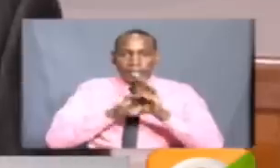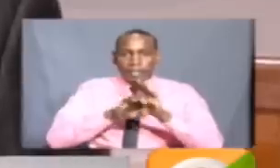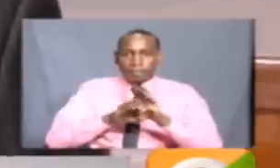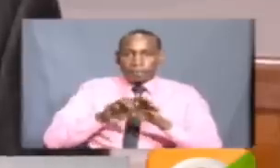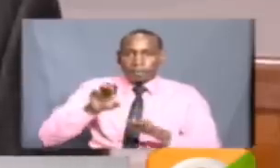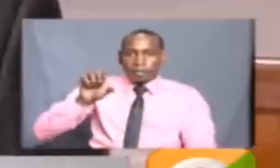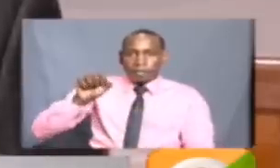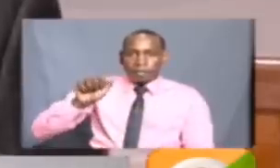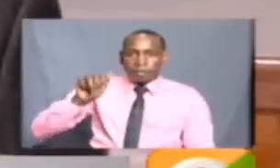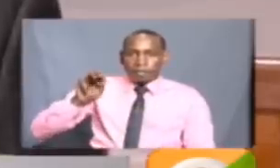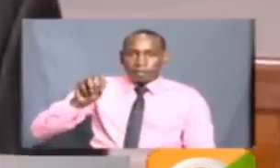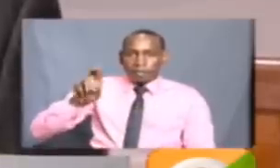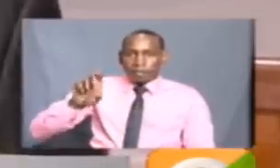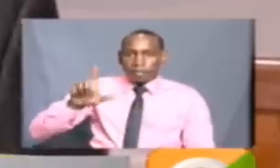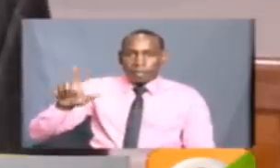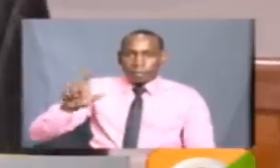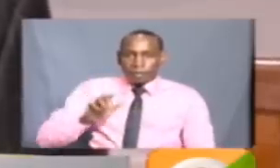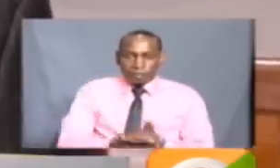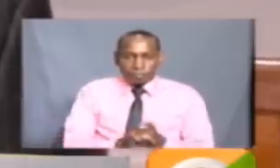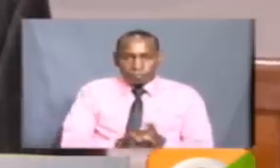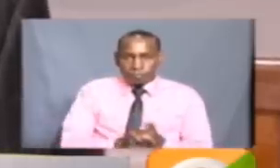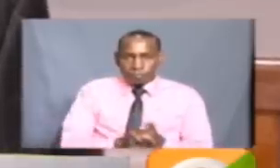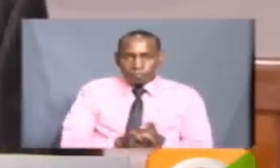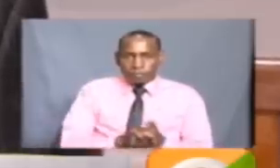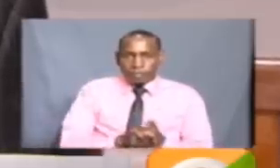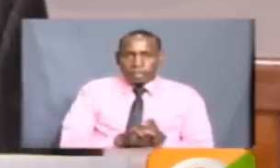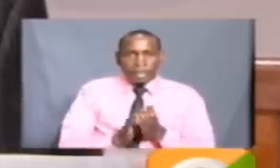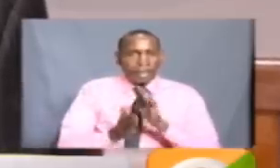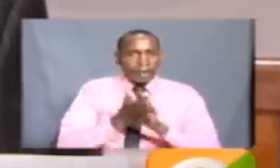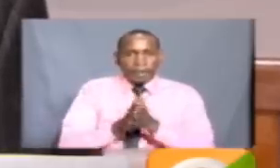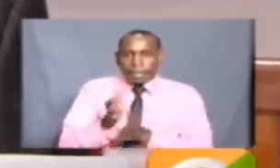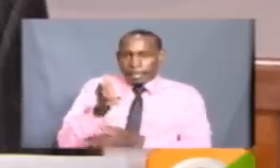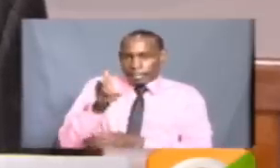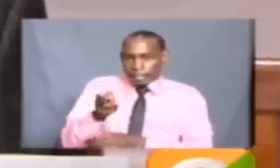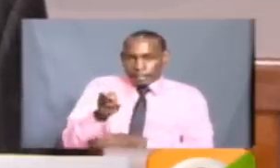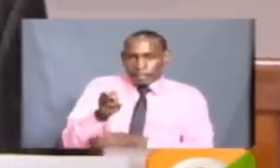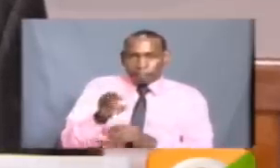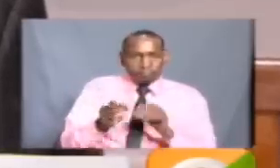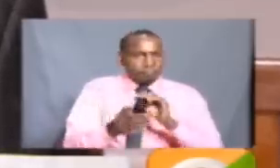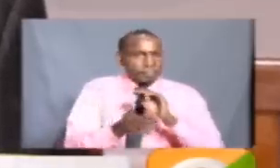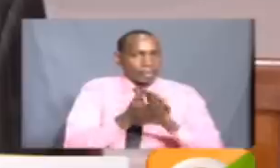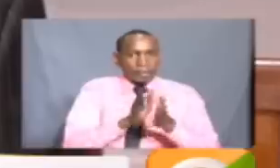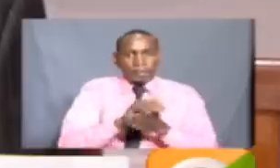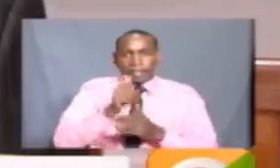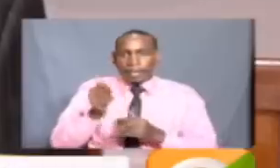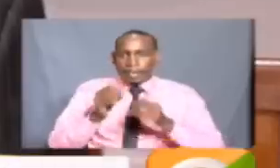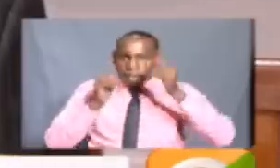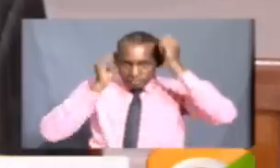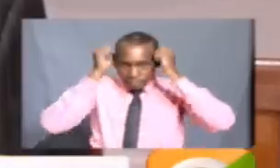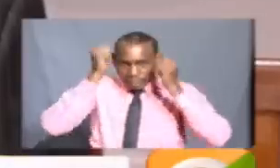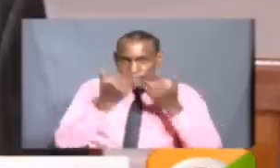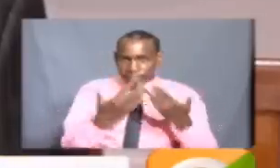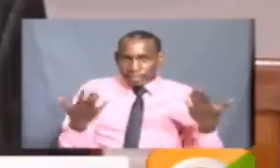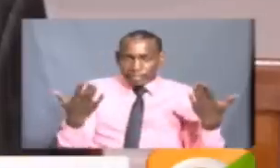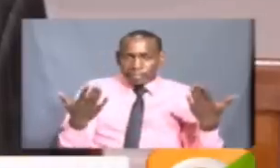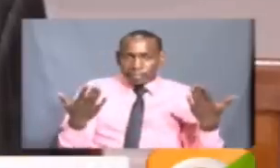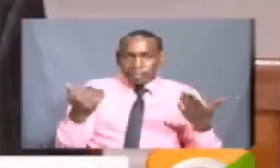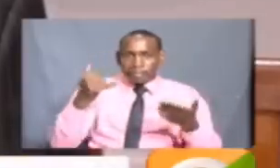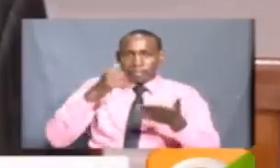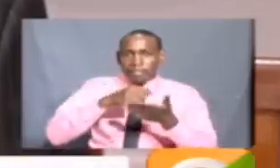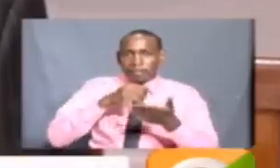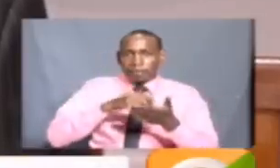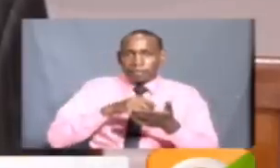Mm. They have not arrived with guns and other military artillery like Idi